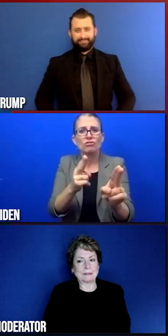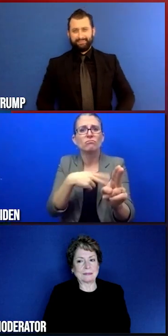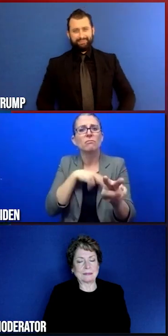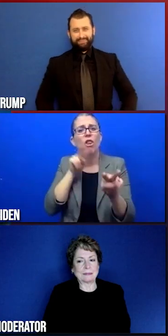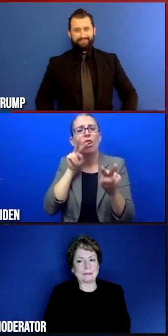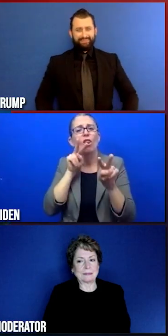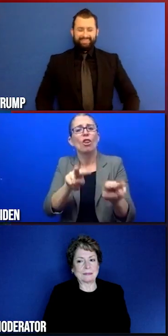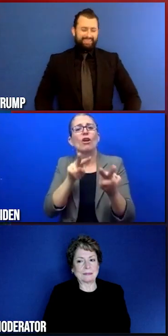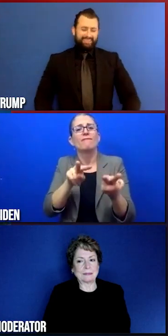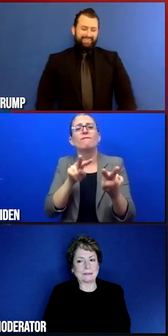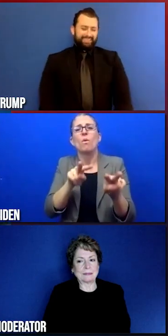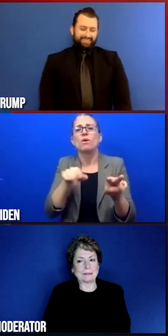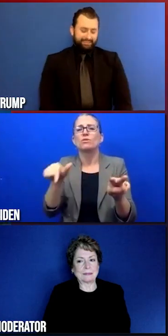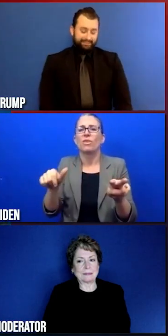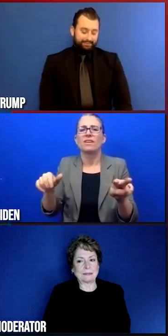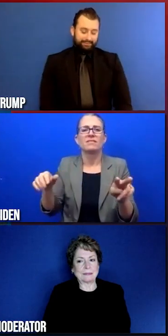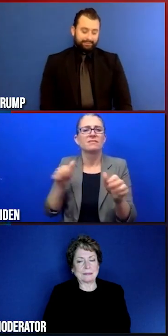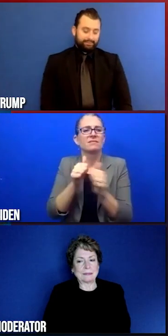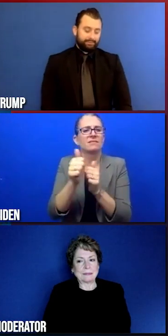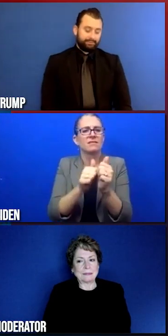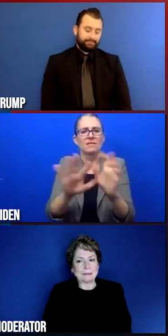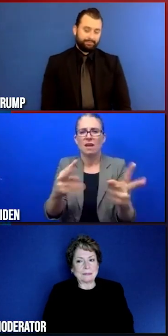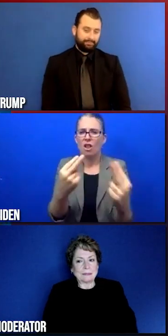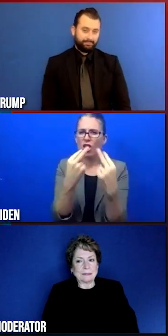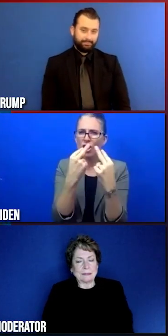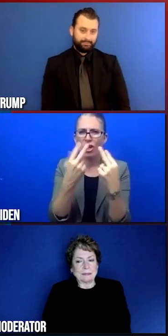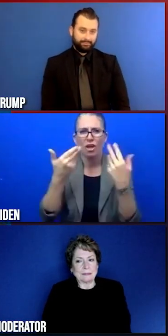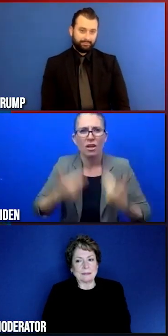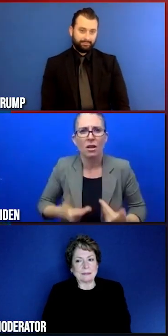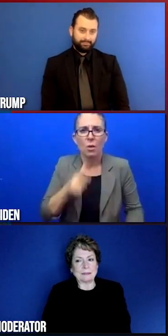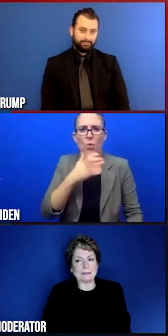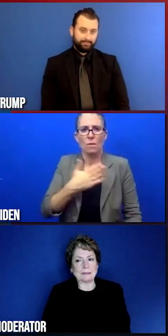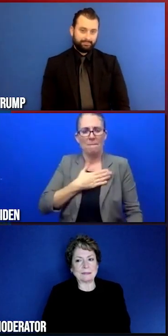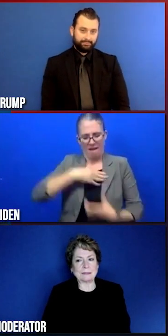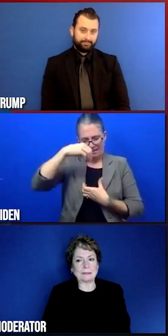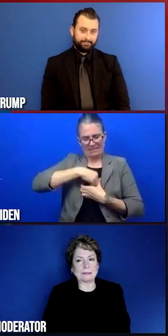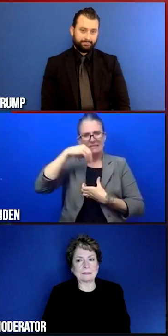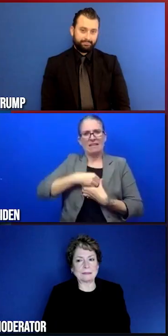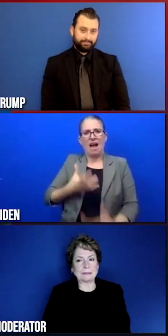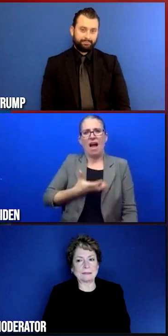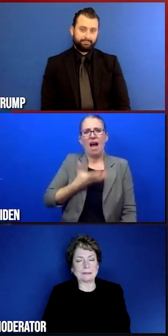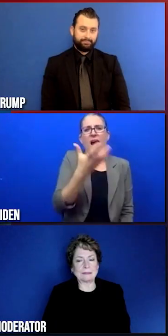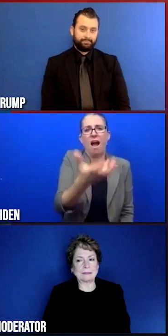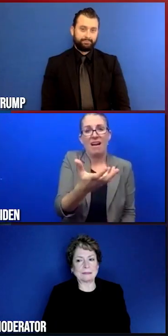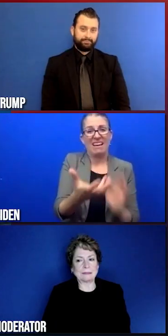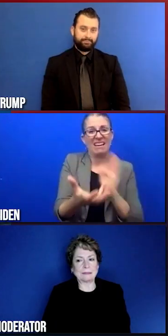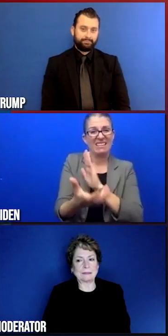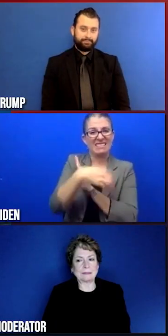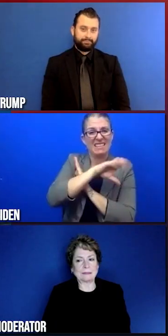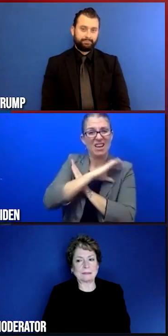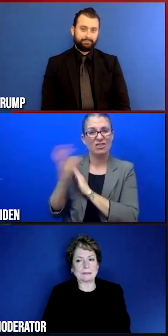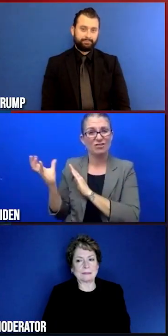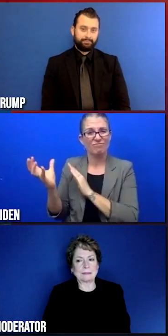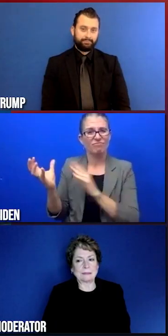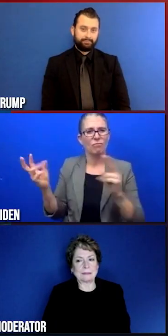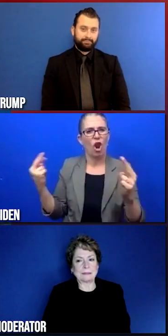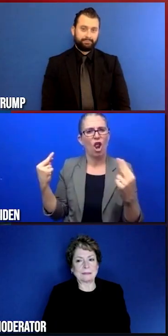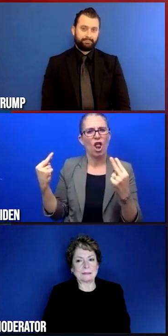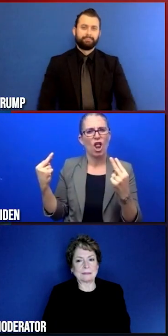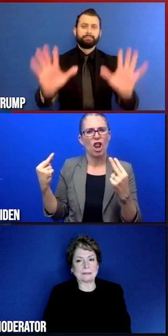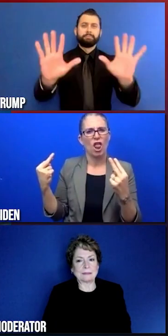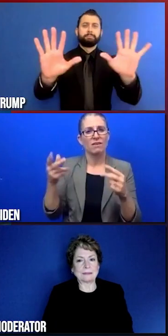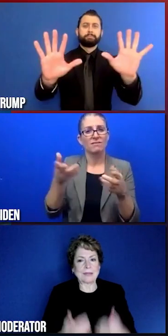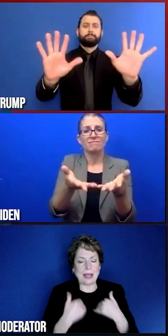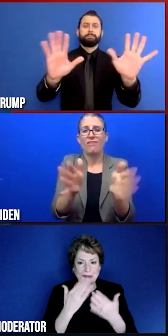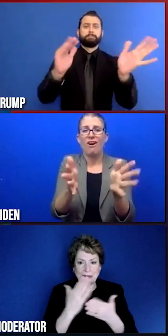character of the country is on the ballot. Our character is on the ballot. Look at us closely. Let me ask some follow-up. Please respond, and then we're going to have follow-up questions. If this stuff is true